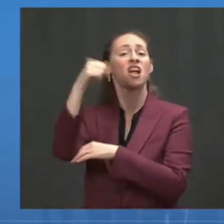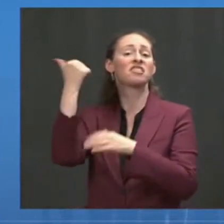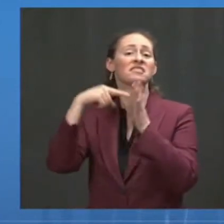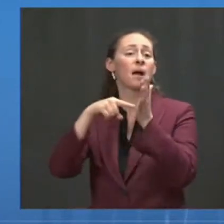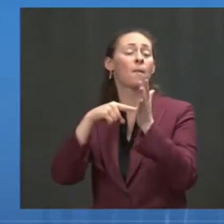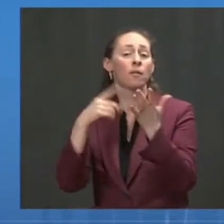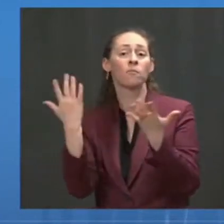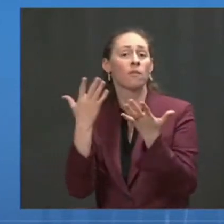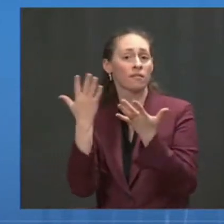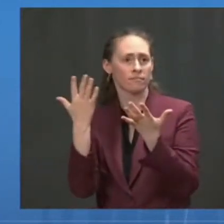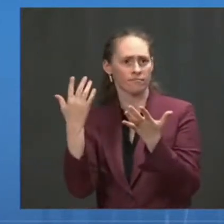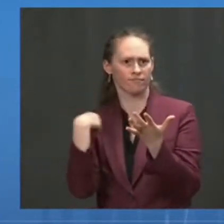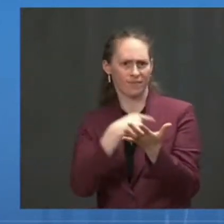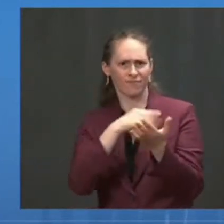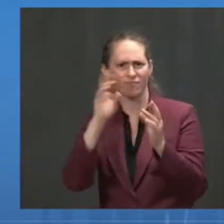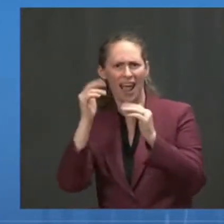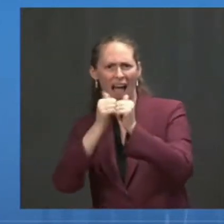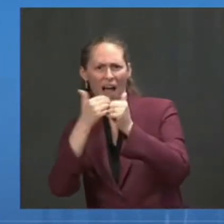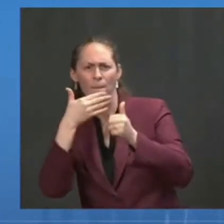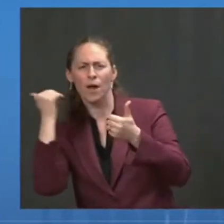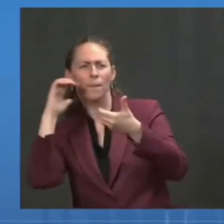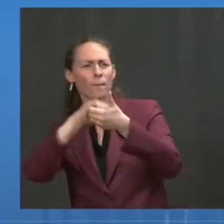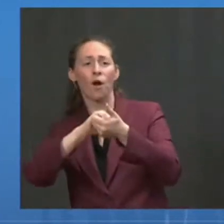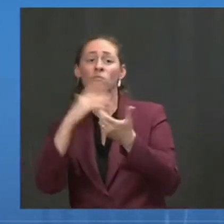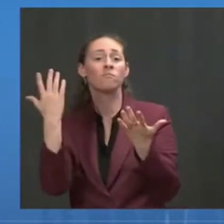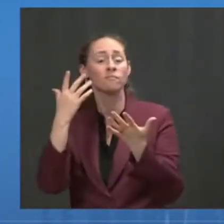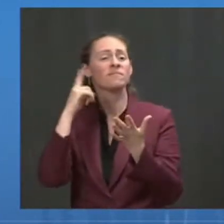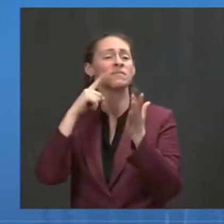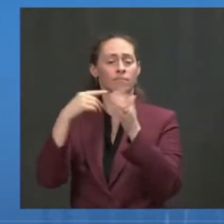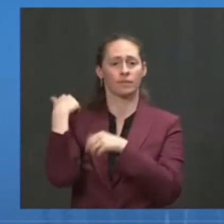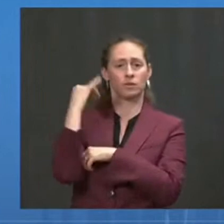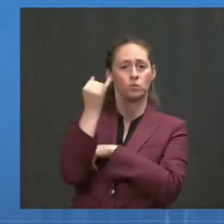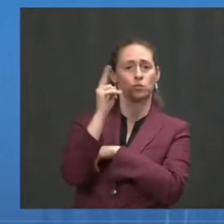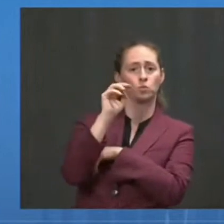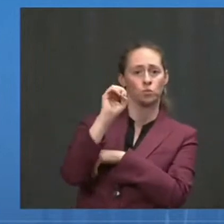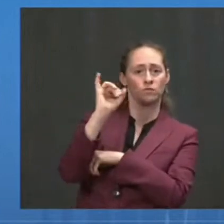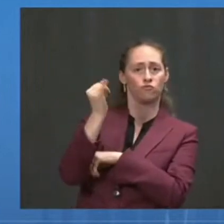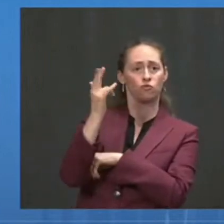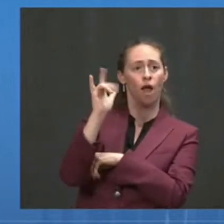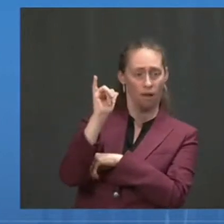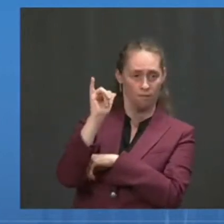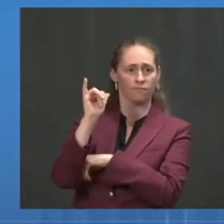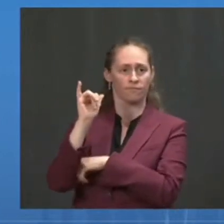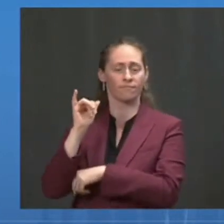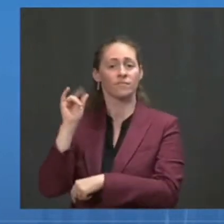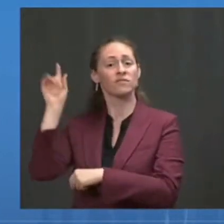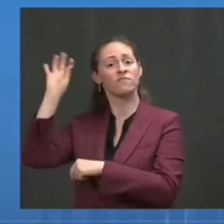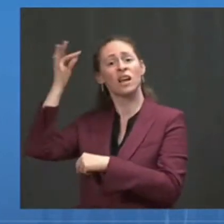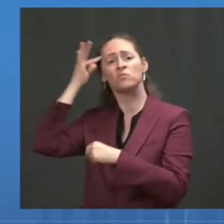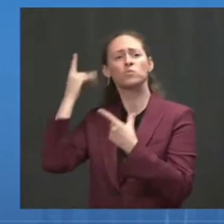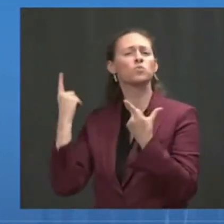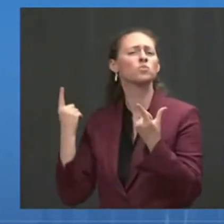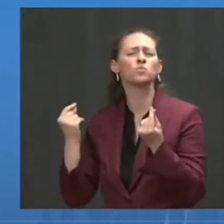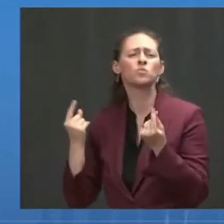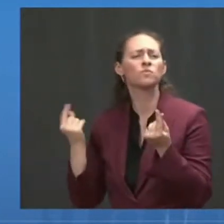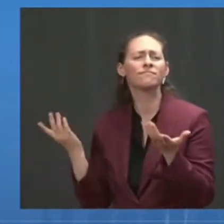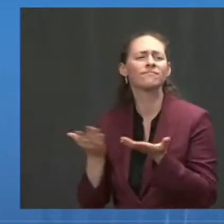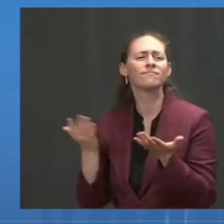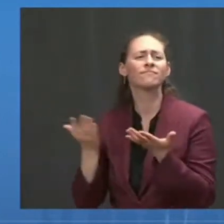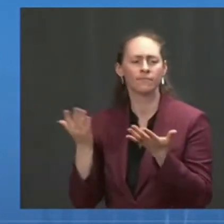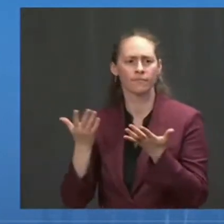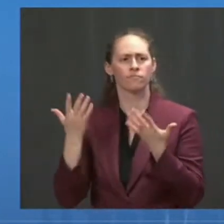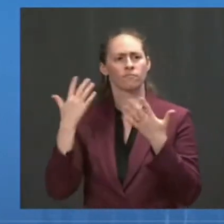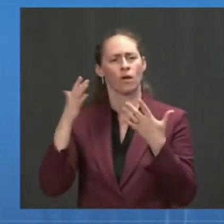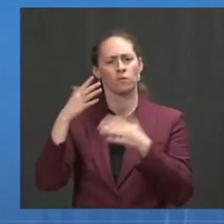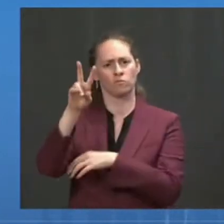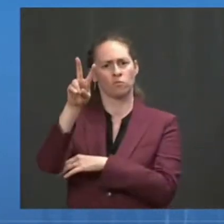engage partnership. In June and July, the federal administration awarded over $240 million to support